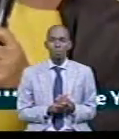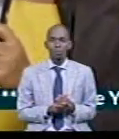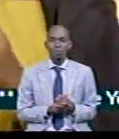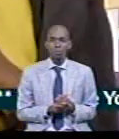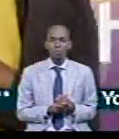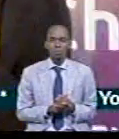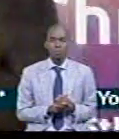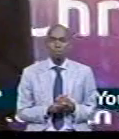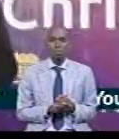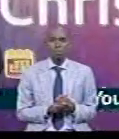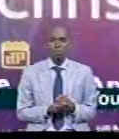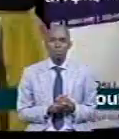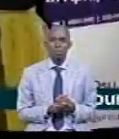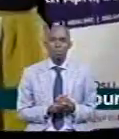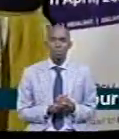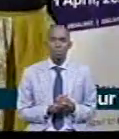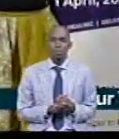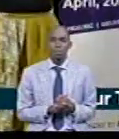And now, sorry.